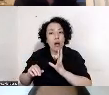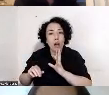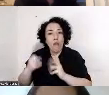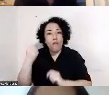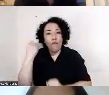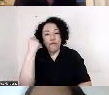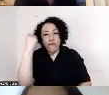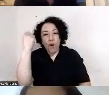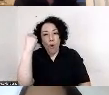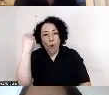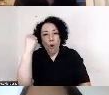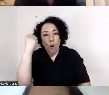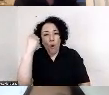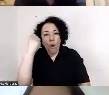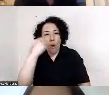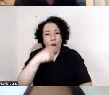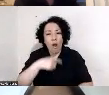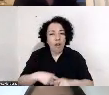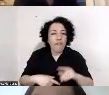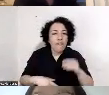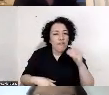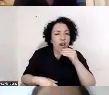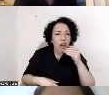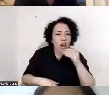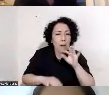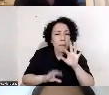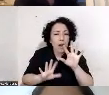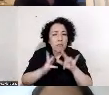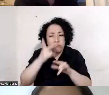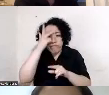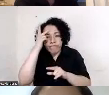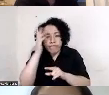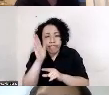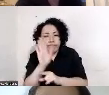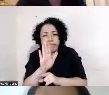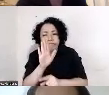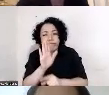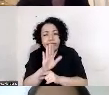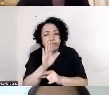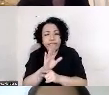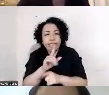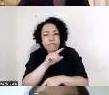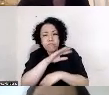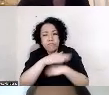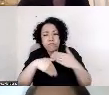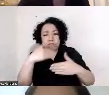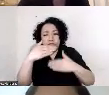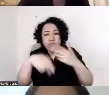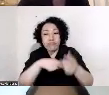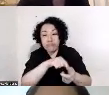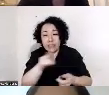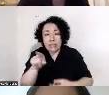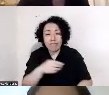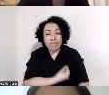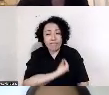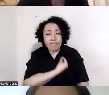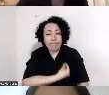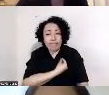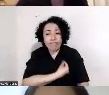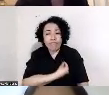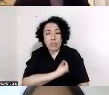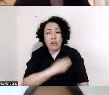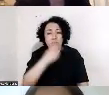que eles têm os pontos fracos, mas as pessoas estão tomando consciência desses alunos e das suas altas habilidades e